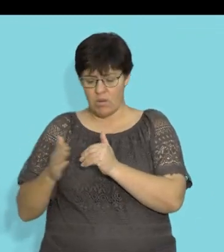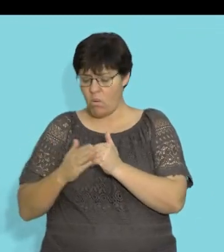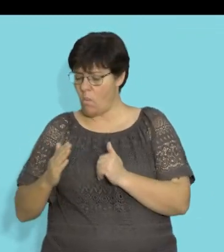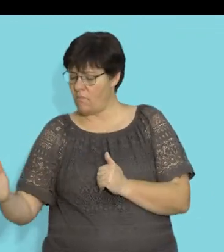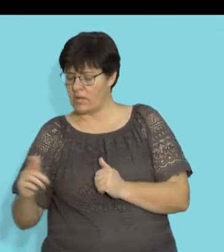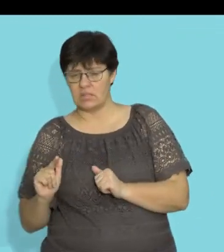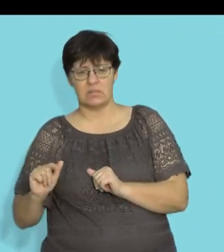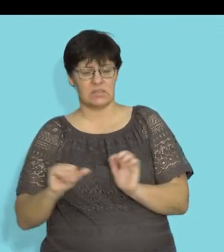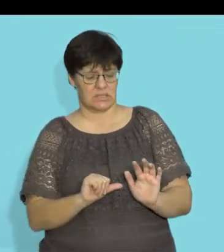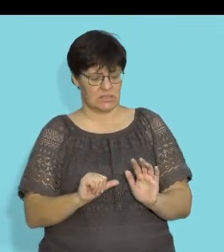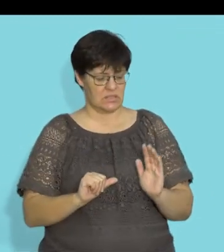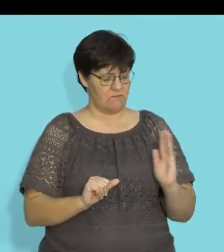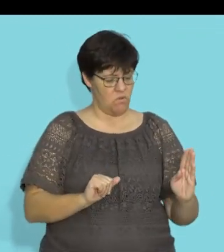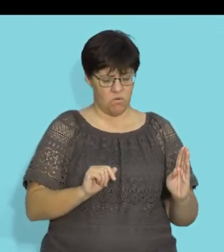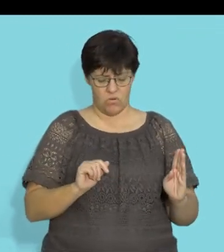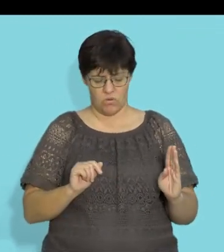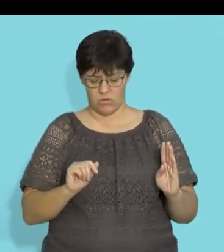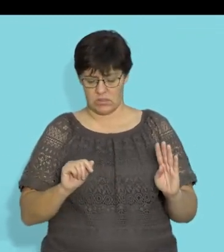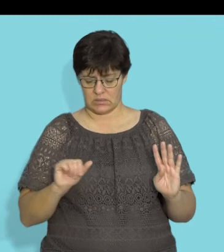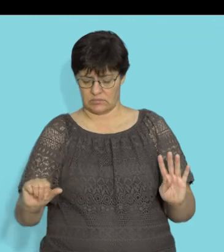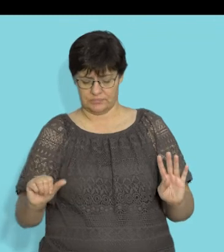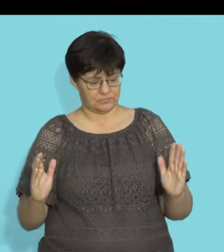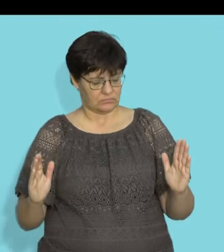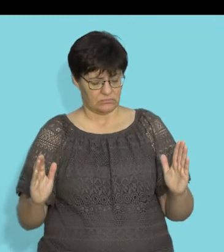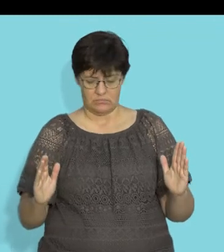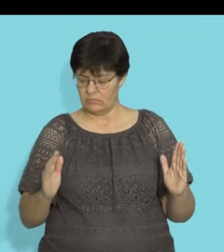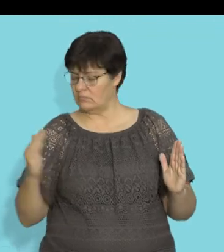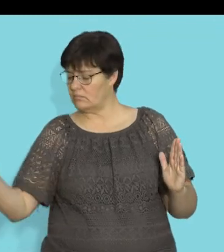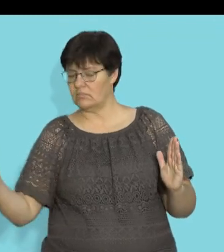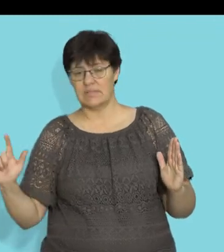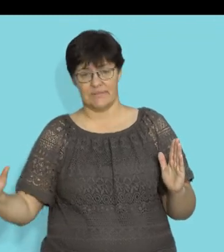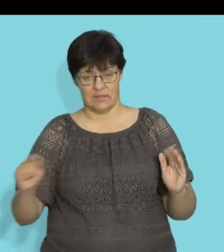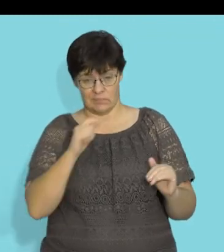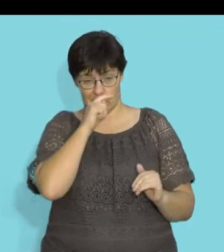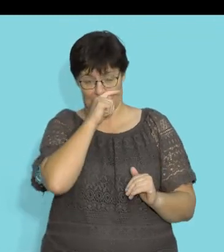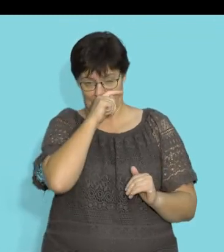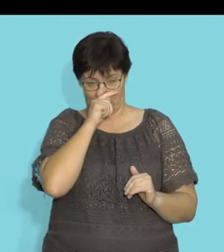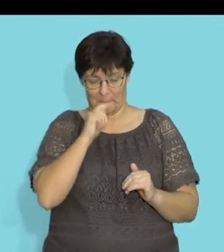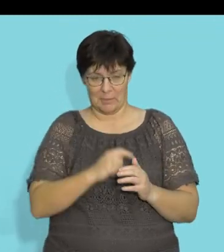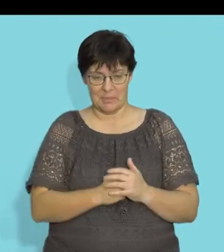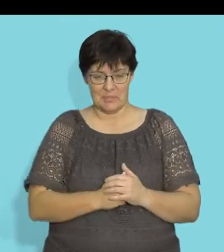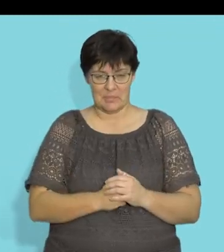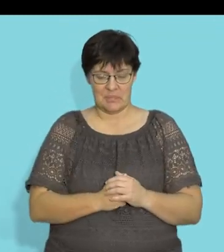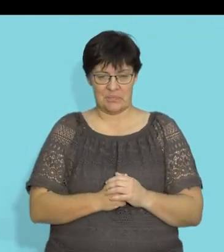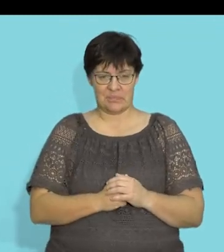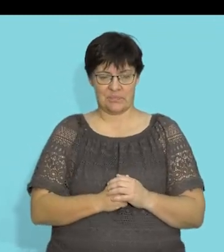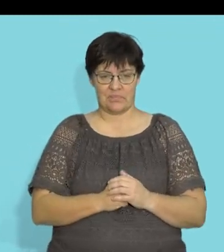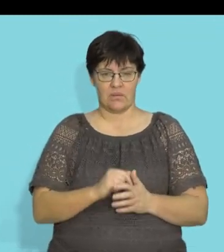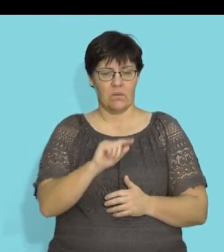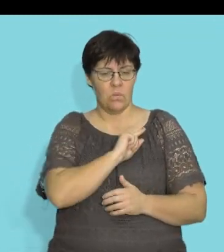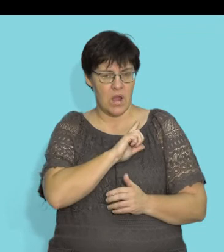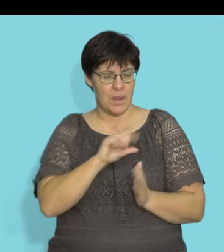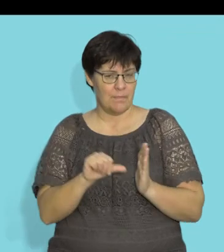that for this series to be convergent, m has to be between 4 and 6. And why